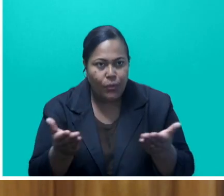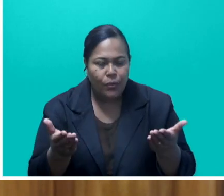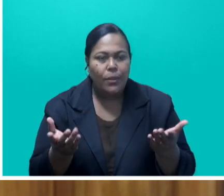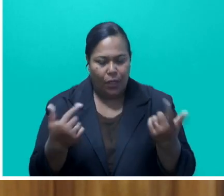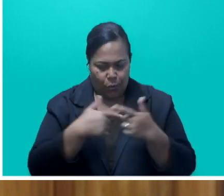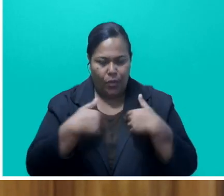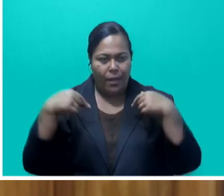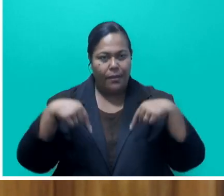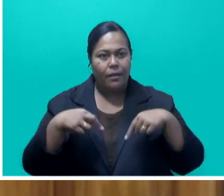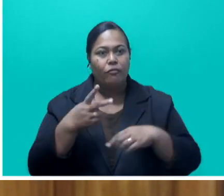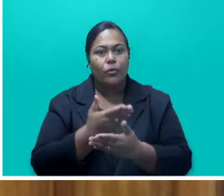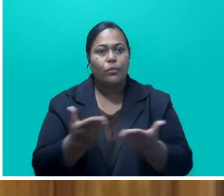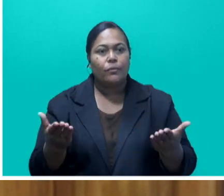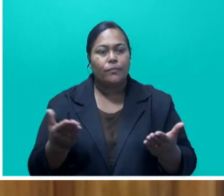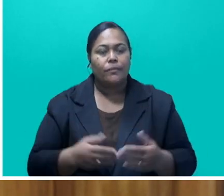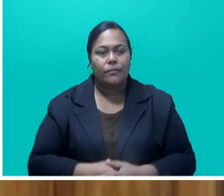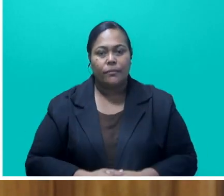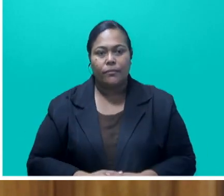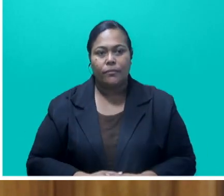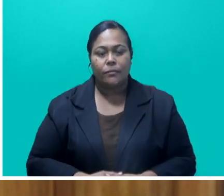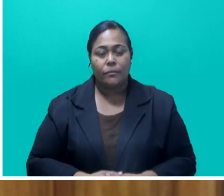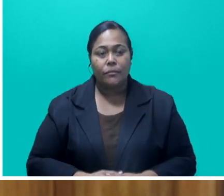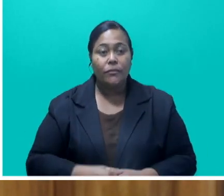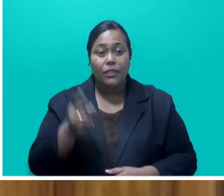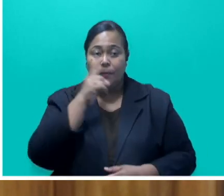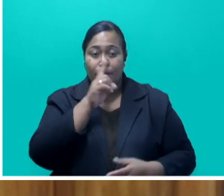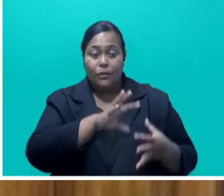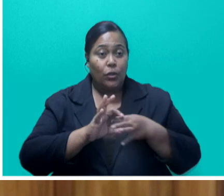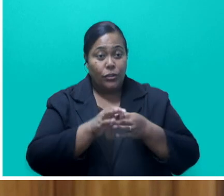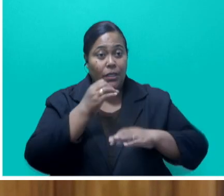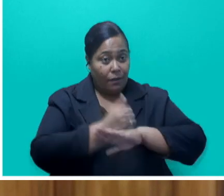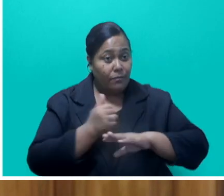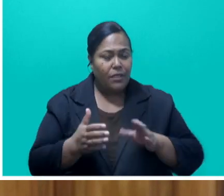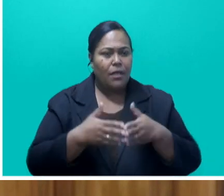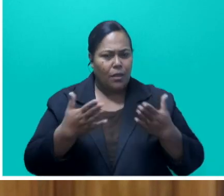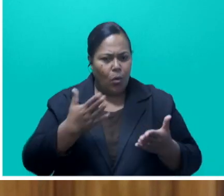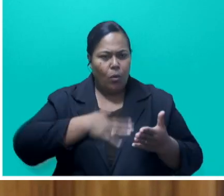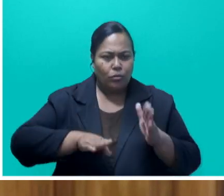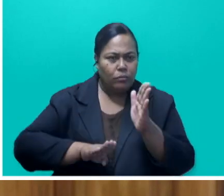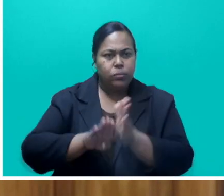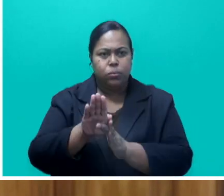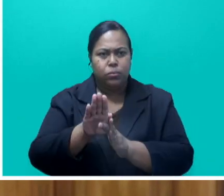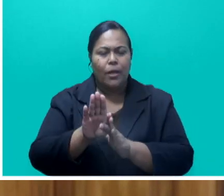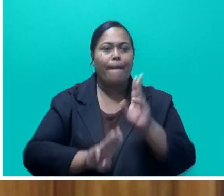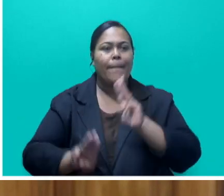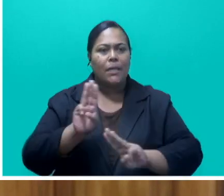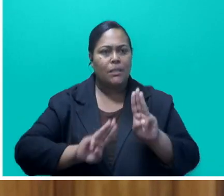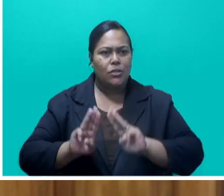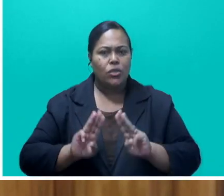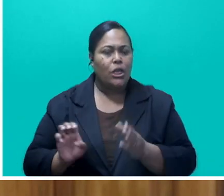you. People's Coalition government is committed to enhancing the social and economic conditions of Melanesian descendants,